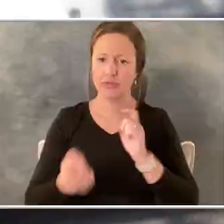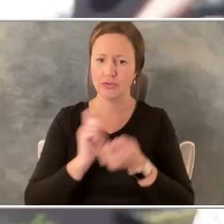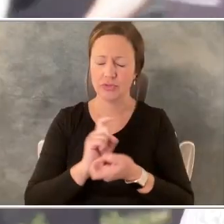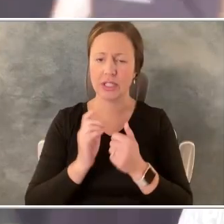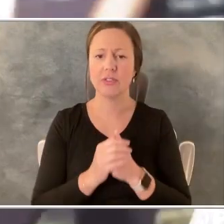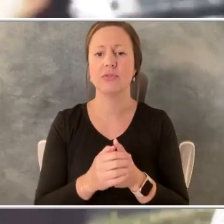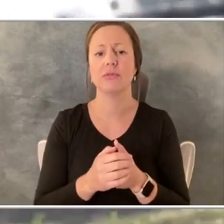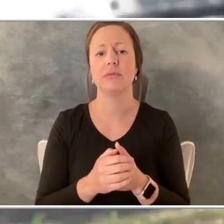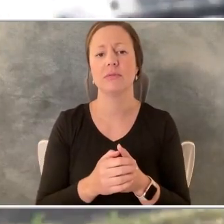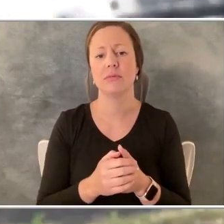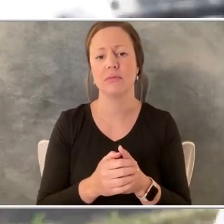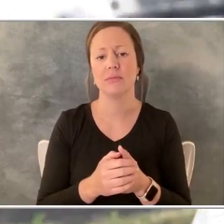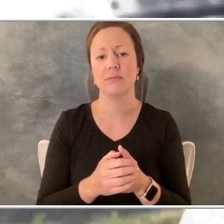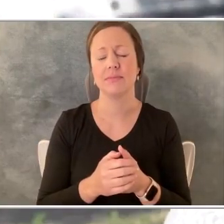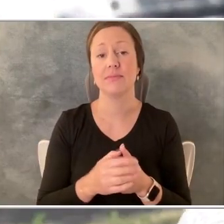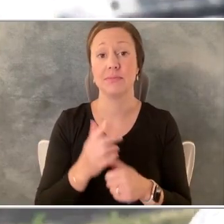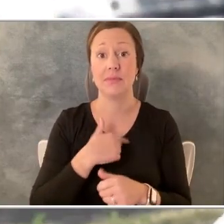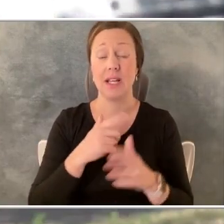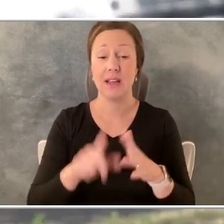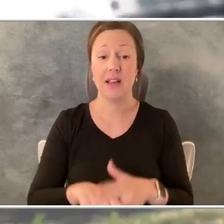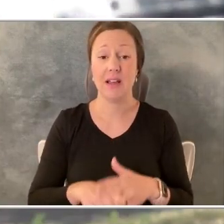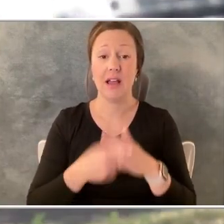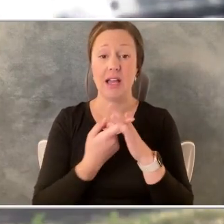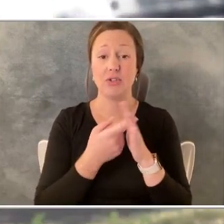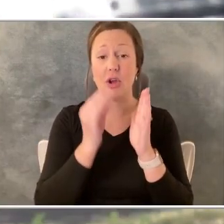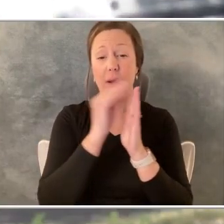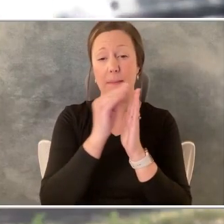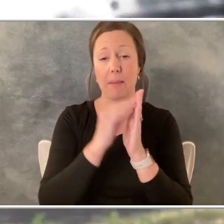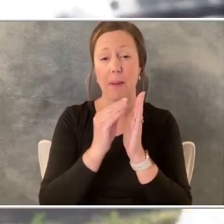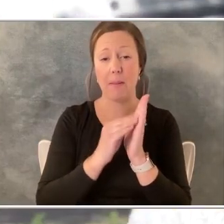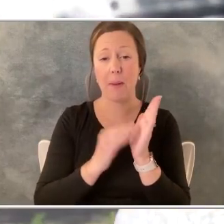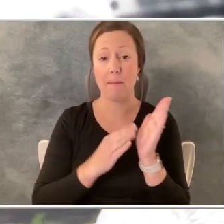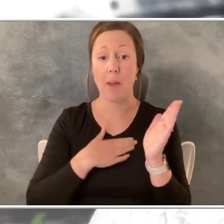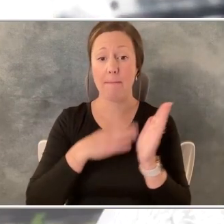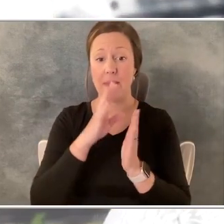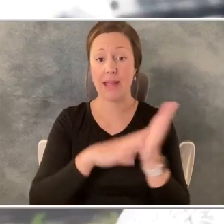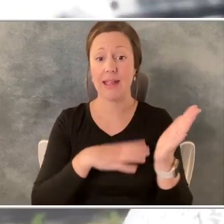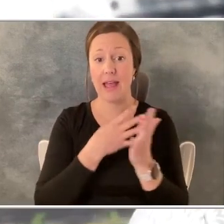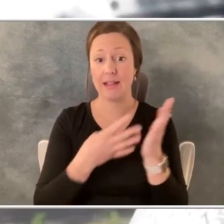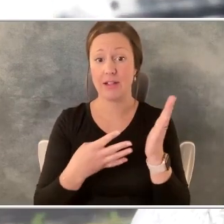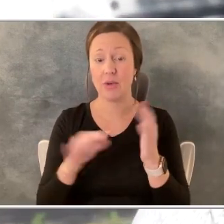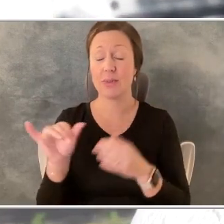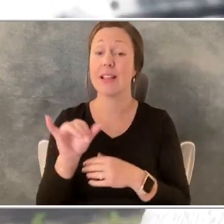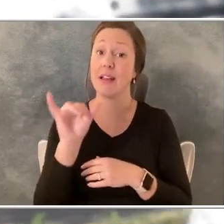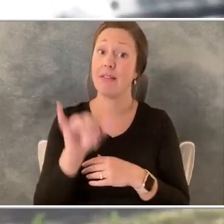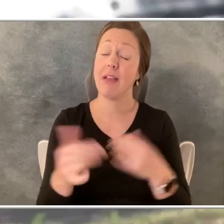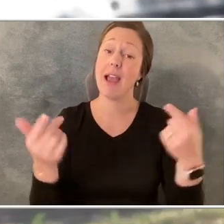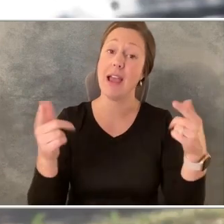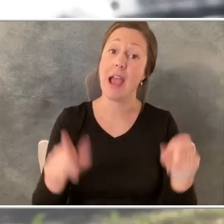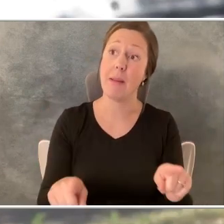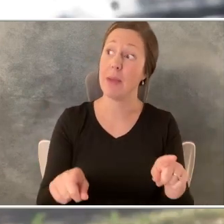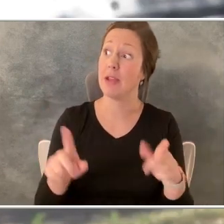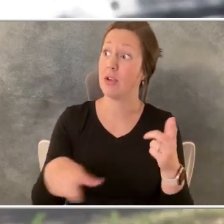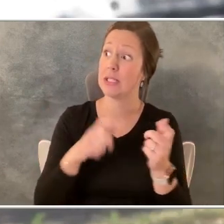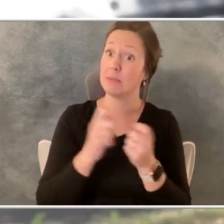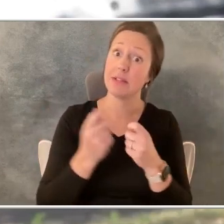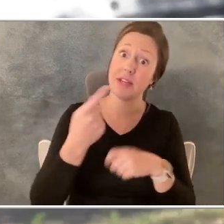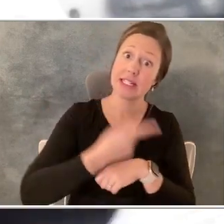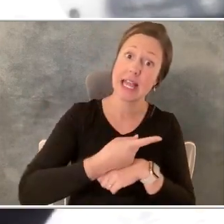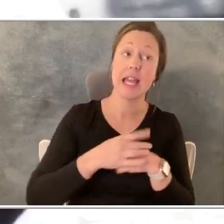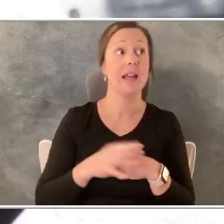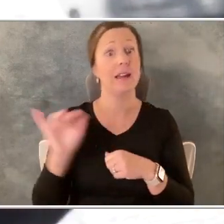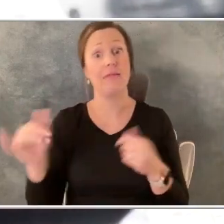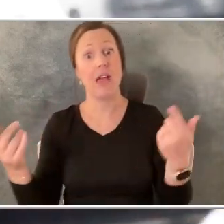point where I've started recording them on my calendar. I was like, this happened that day, this happened that